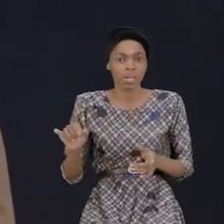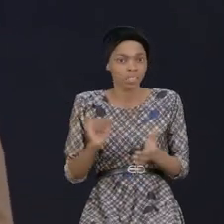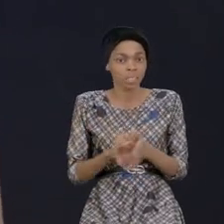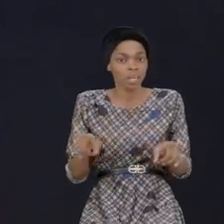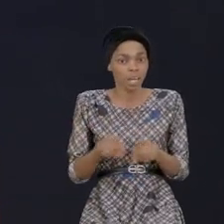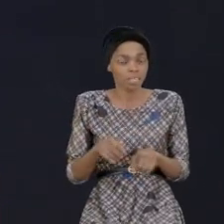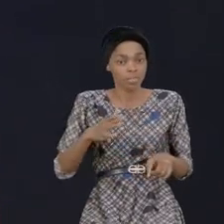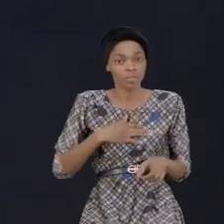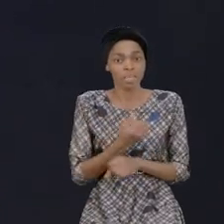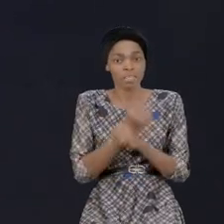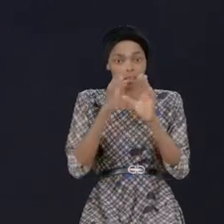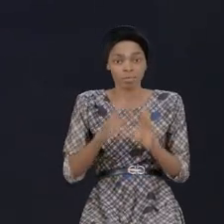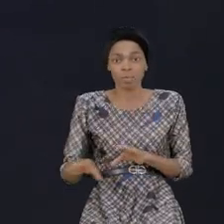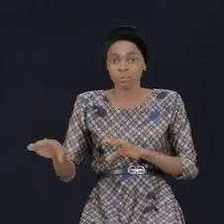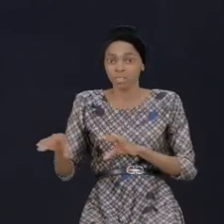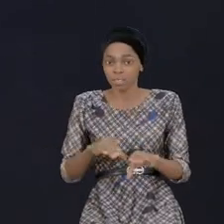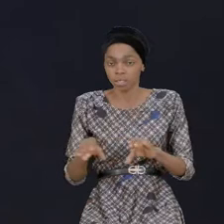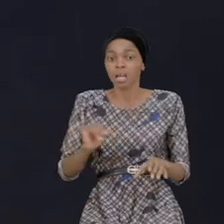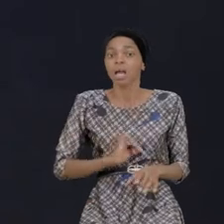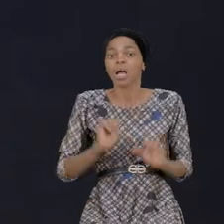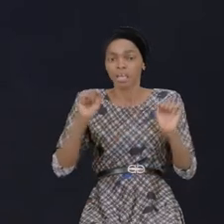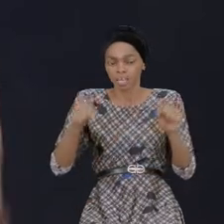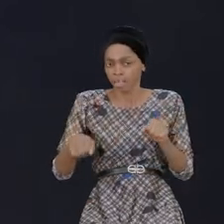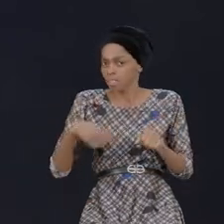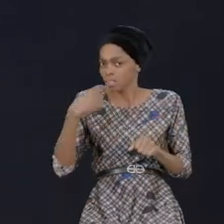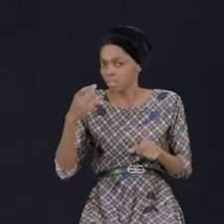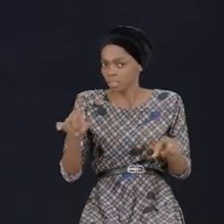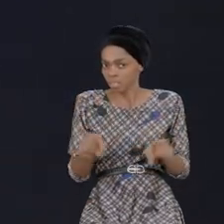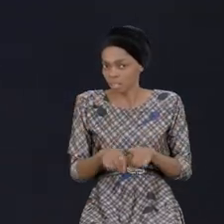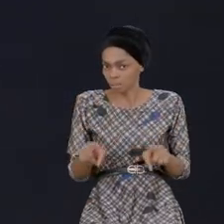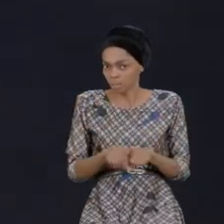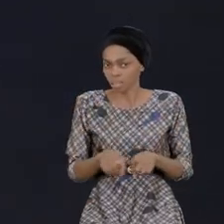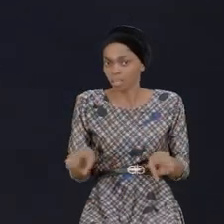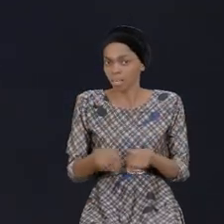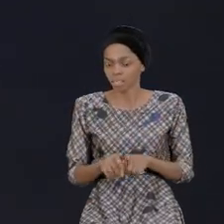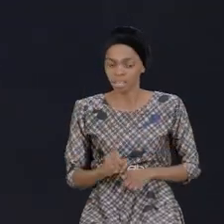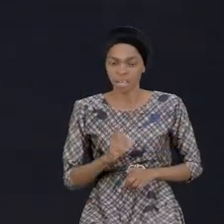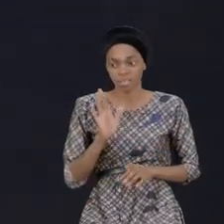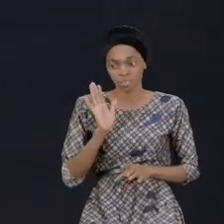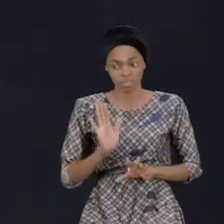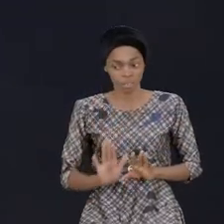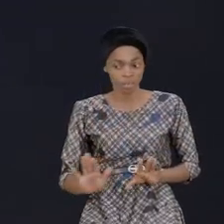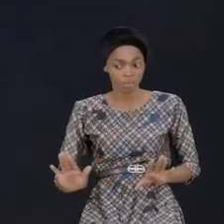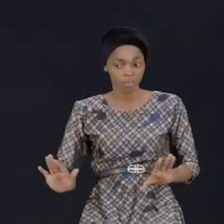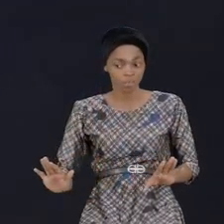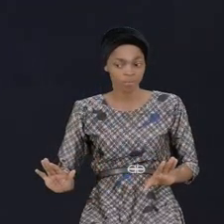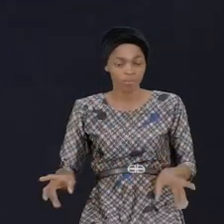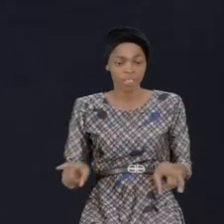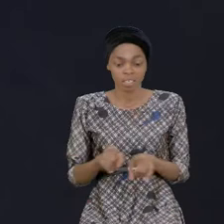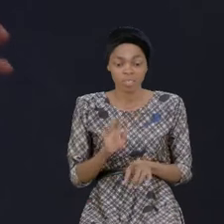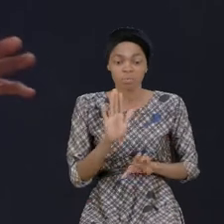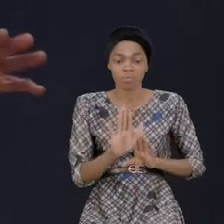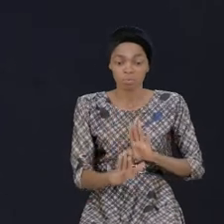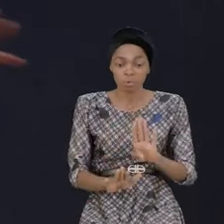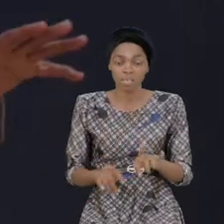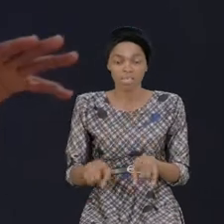my Savior said, I can say the same thing also. Like that little child is walking like the father, like